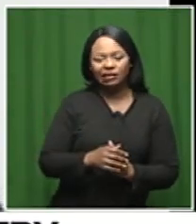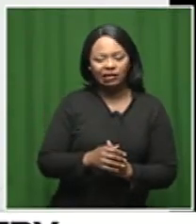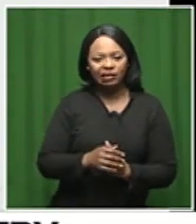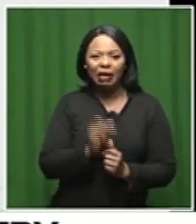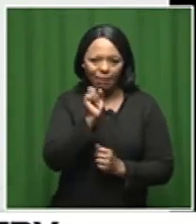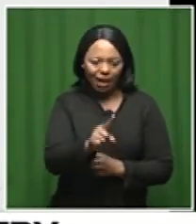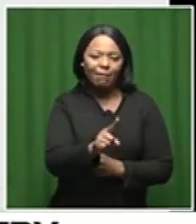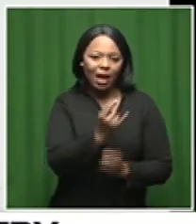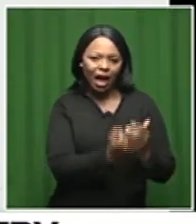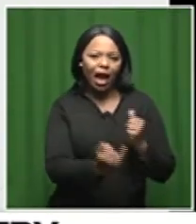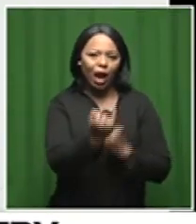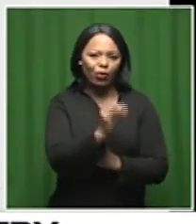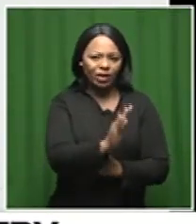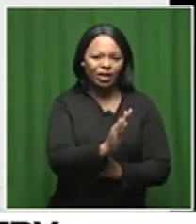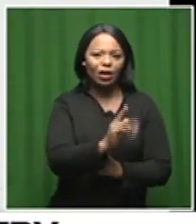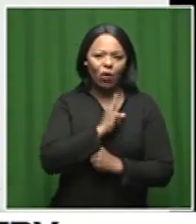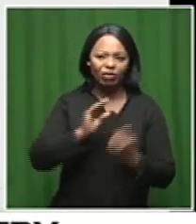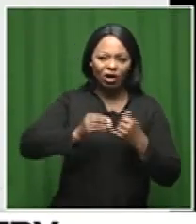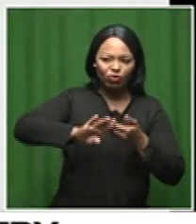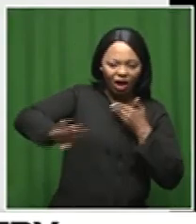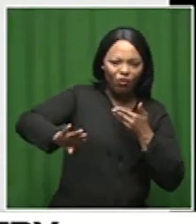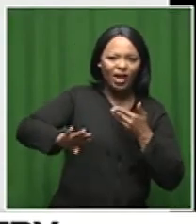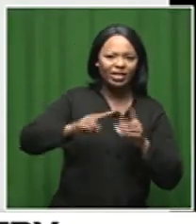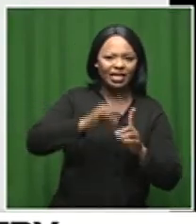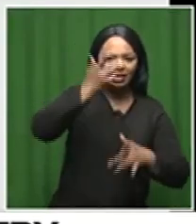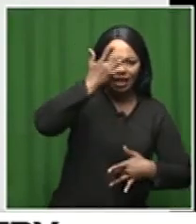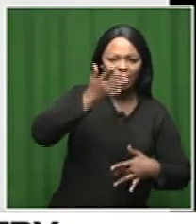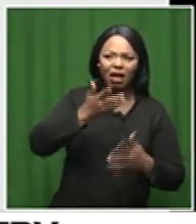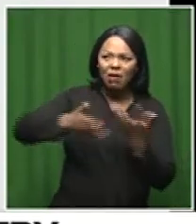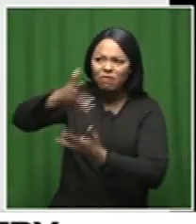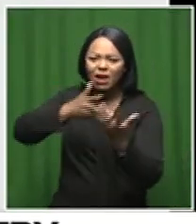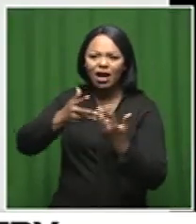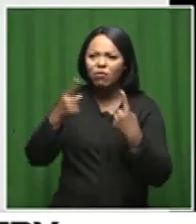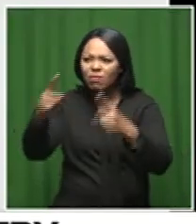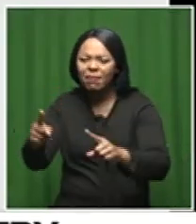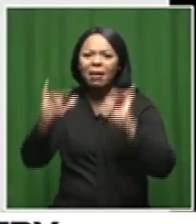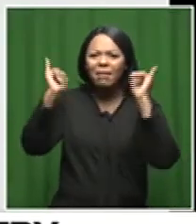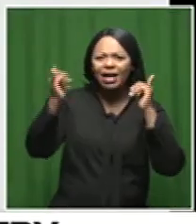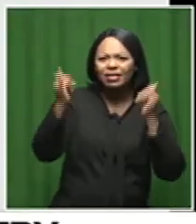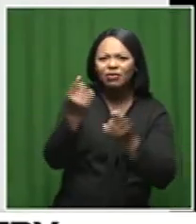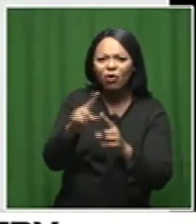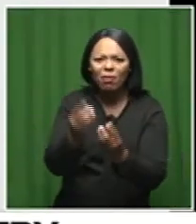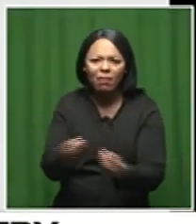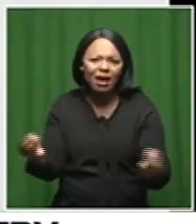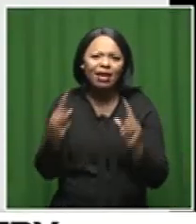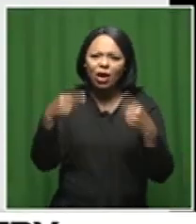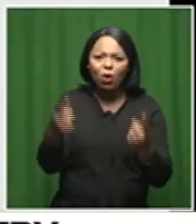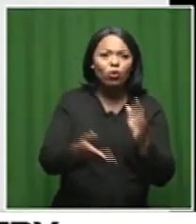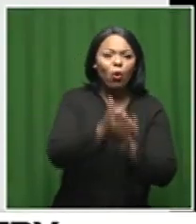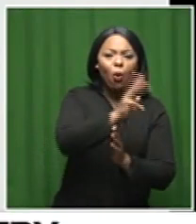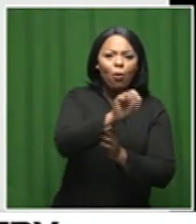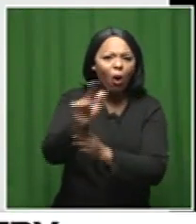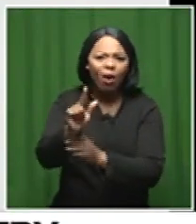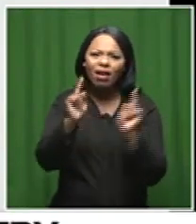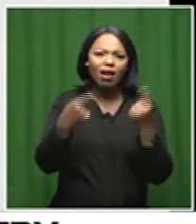isolation. And also it means that she can't be with crowds, she can't attend children's parties, she can't go to the mall with us or whatever. So it also